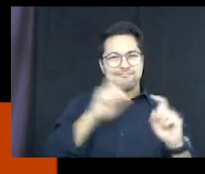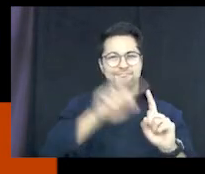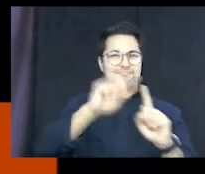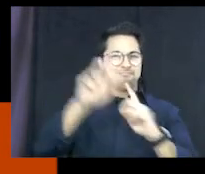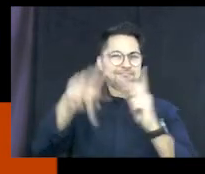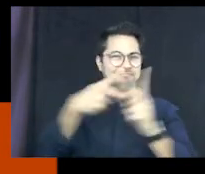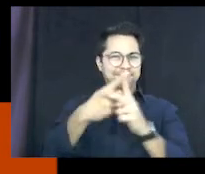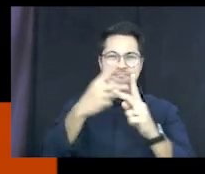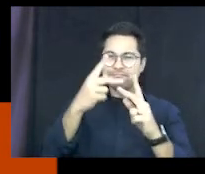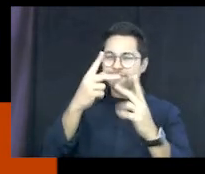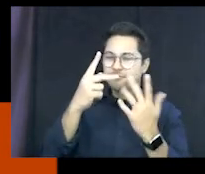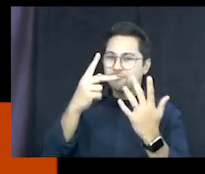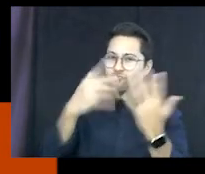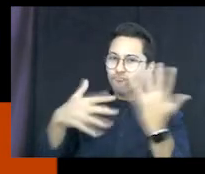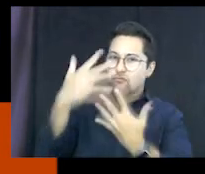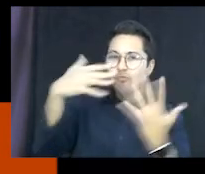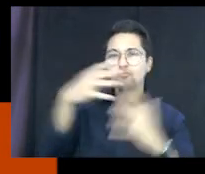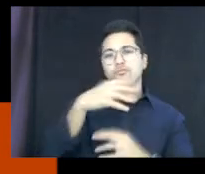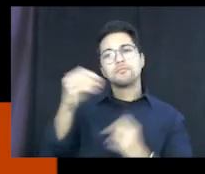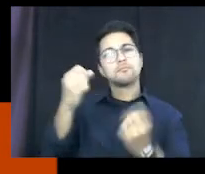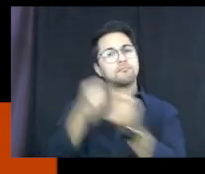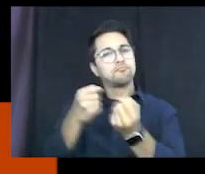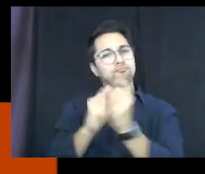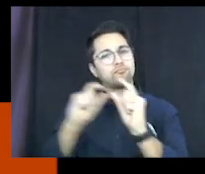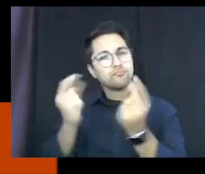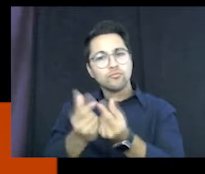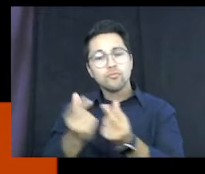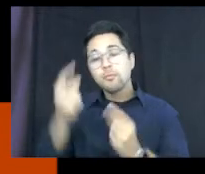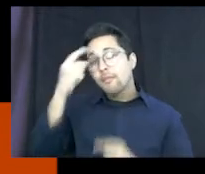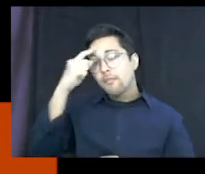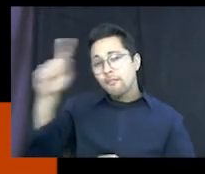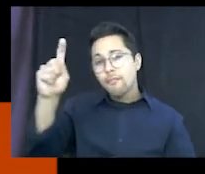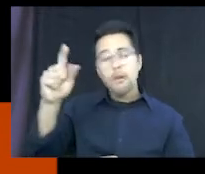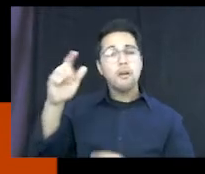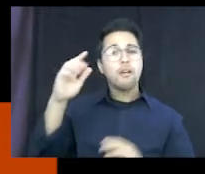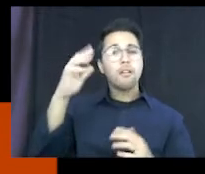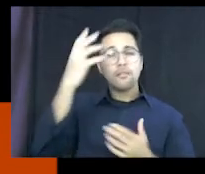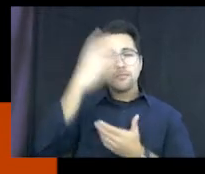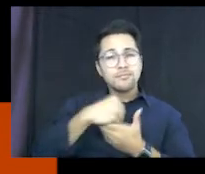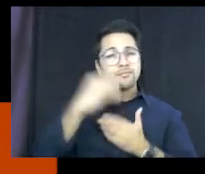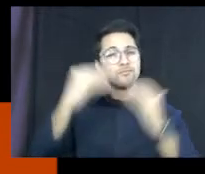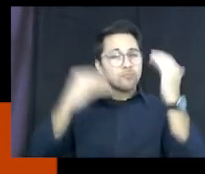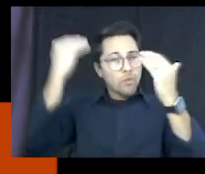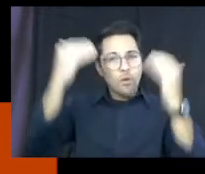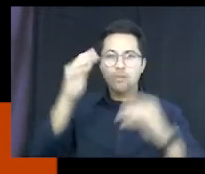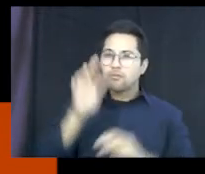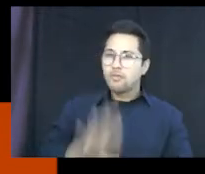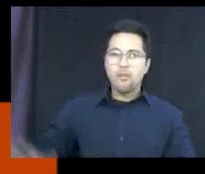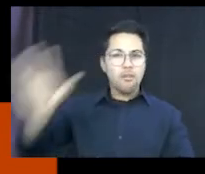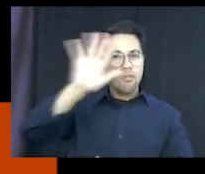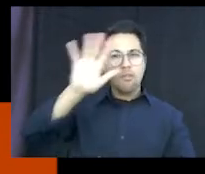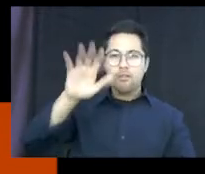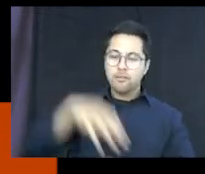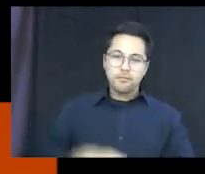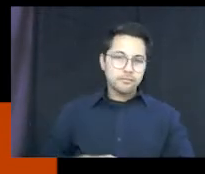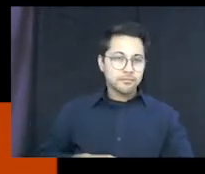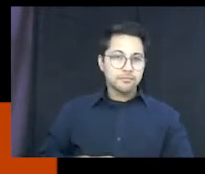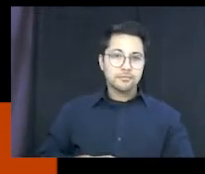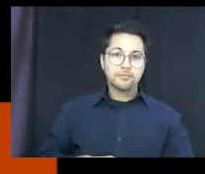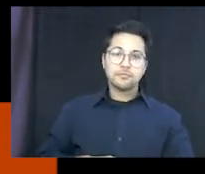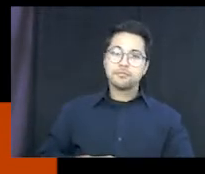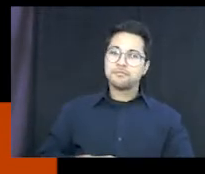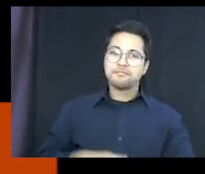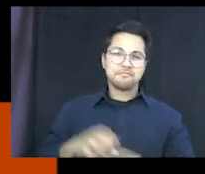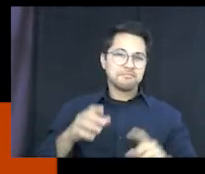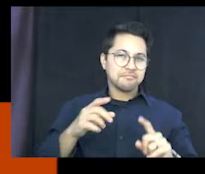types of social and support groups for autistic adults in various states and locations from sea